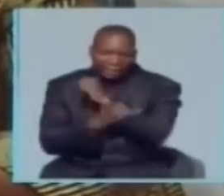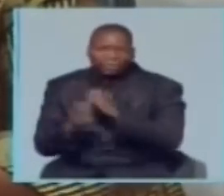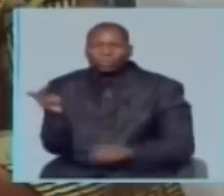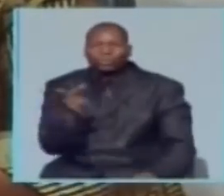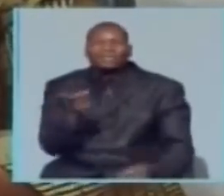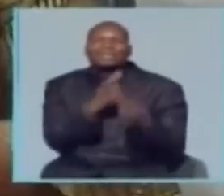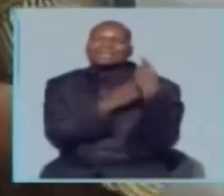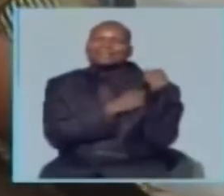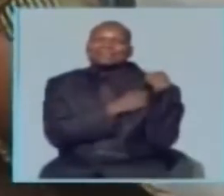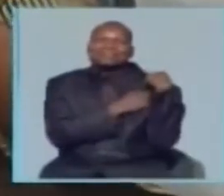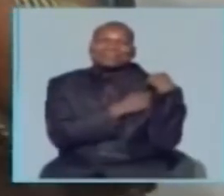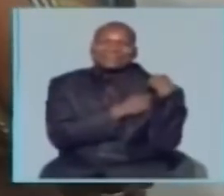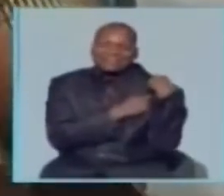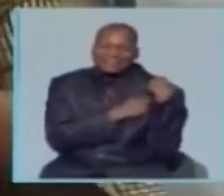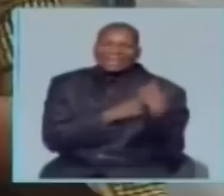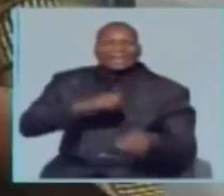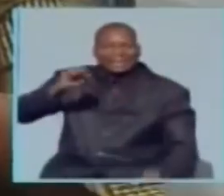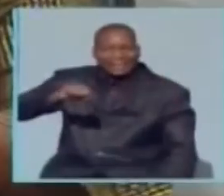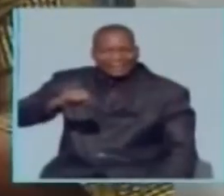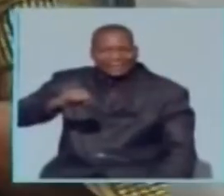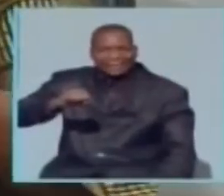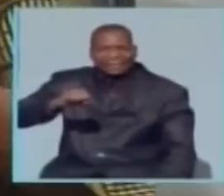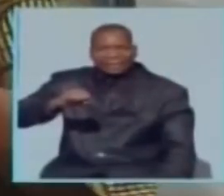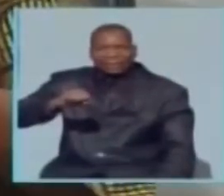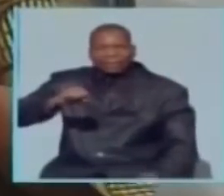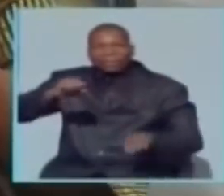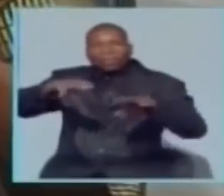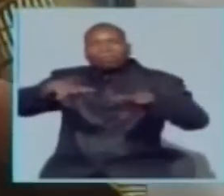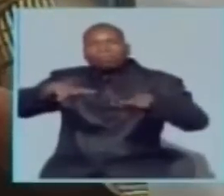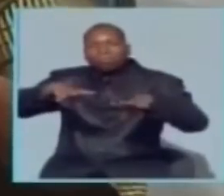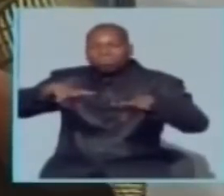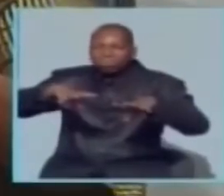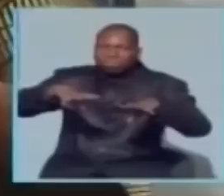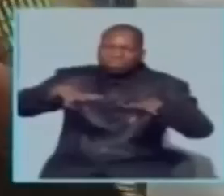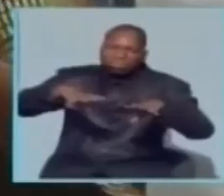responsible enough to say, yes, we are going to cut back the load,